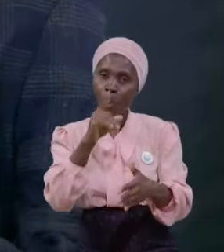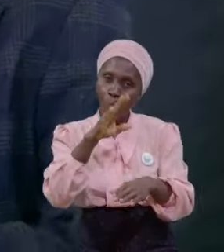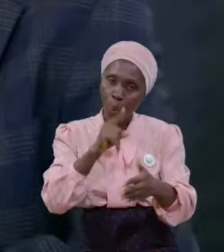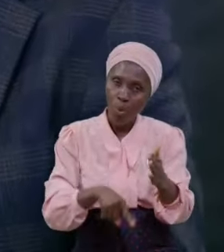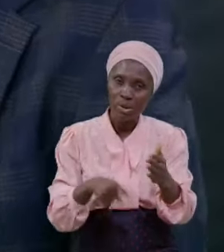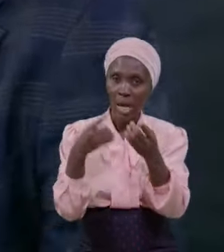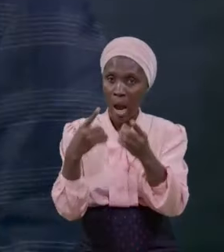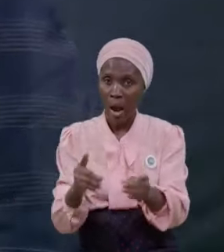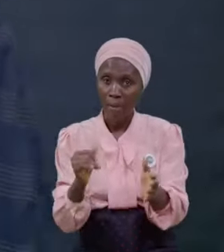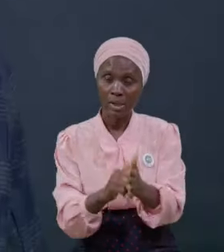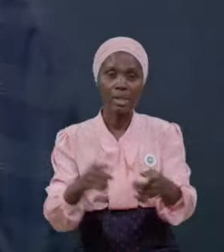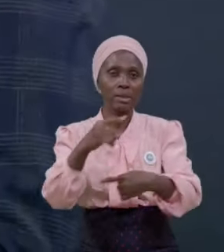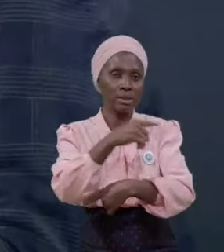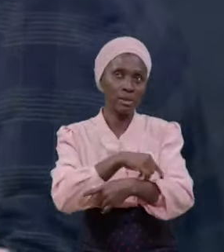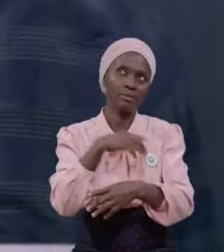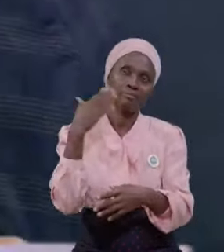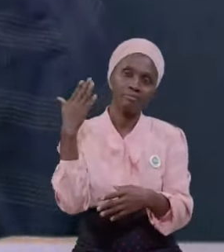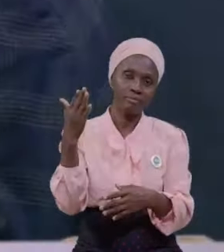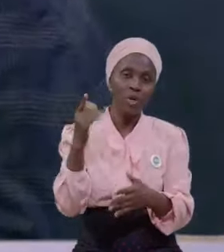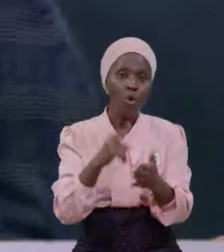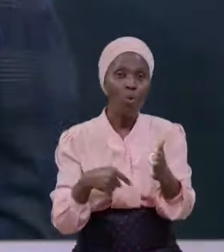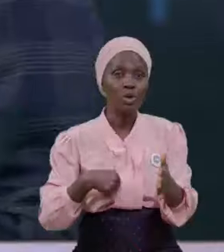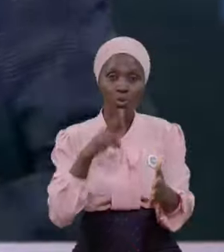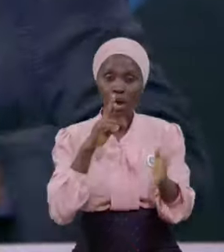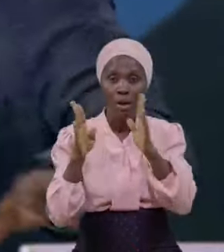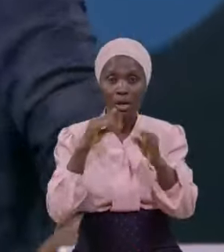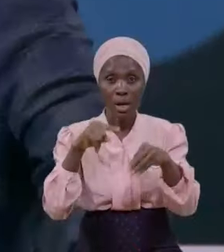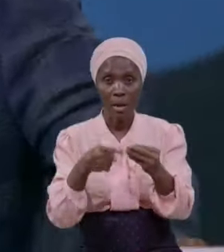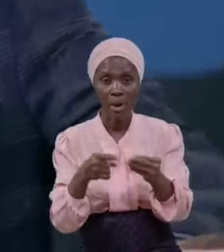the Christian. This day